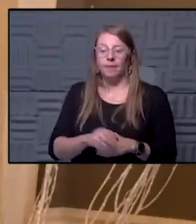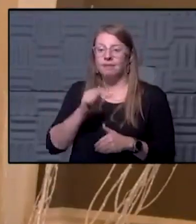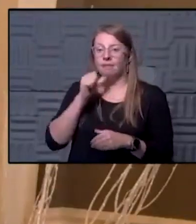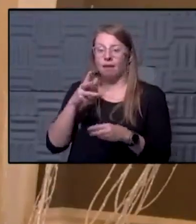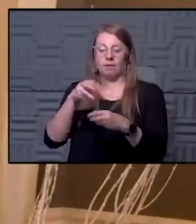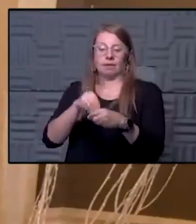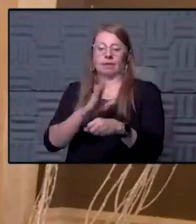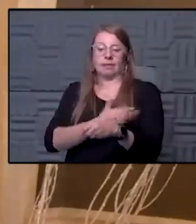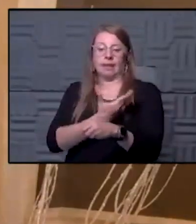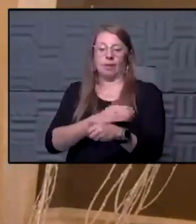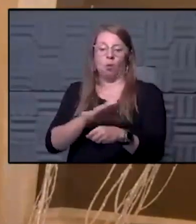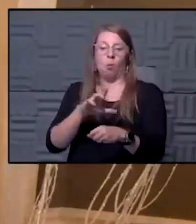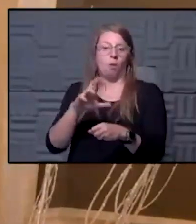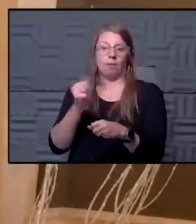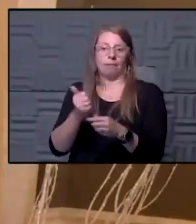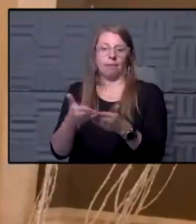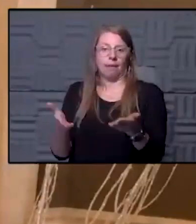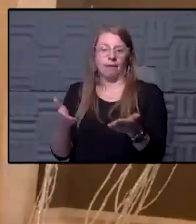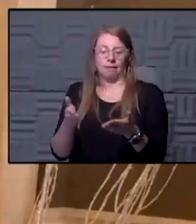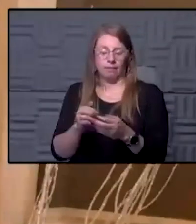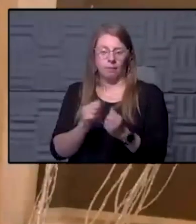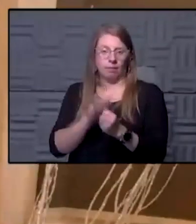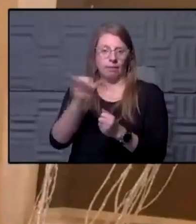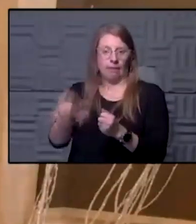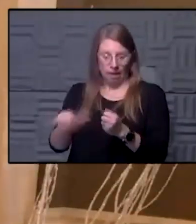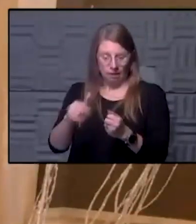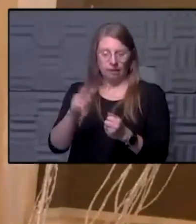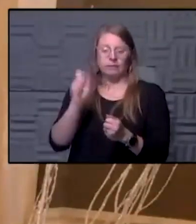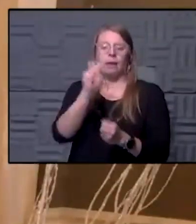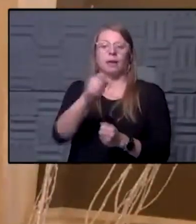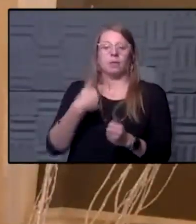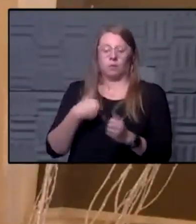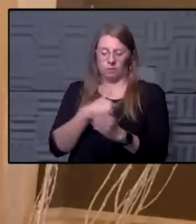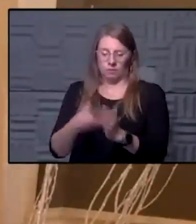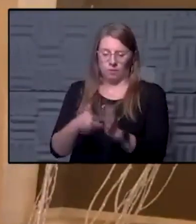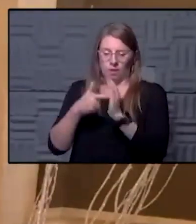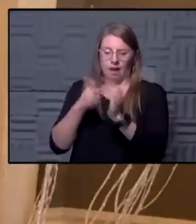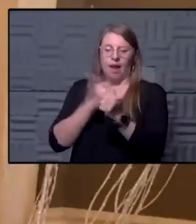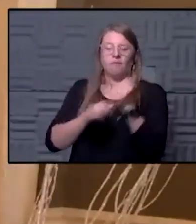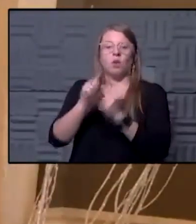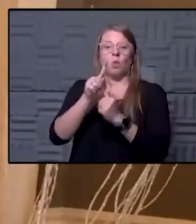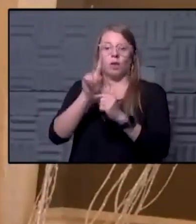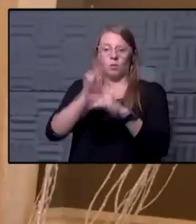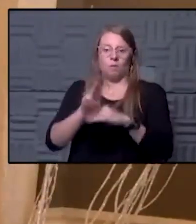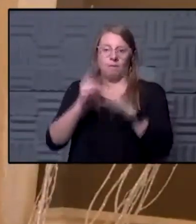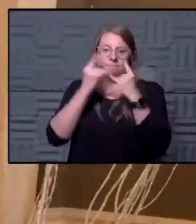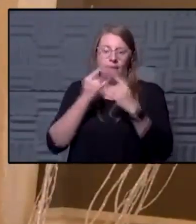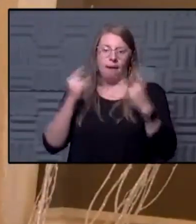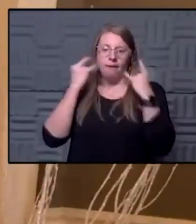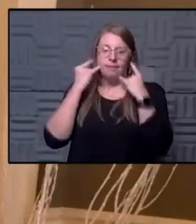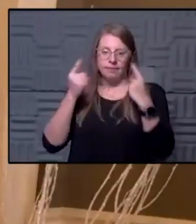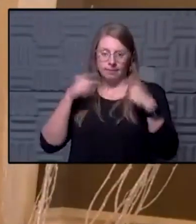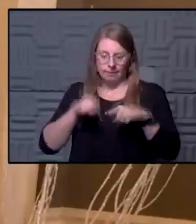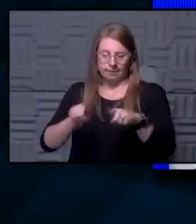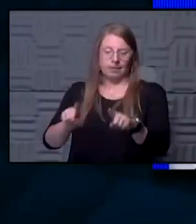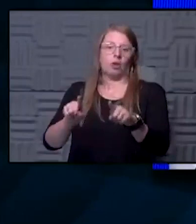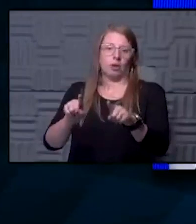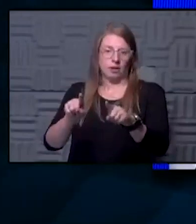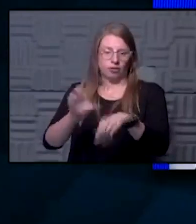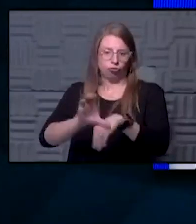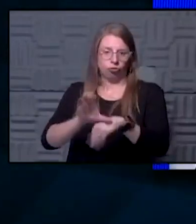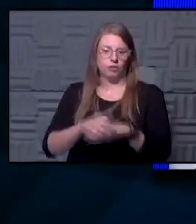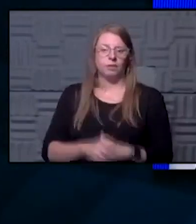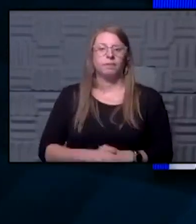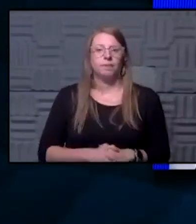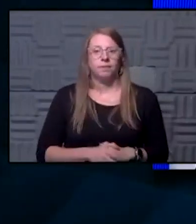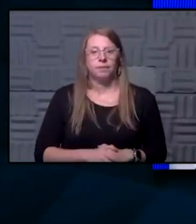or doing anything of that nature, yes, we do require everyone to wear a mask during the service. Sure sounds